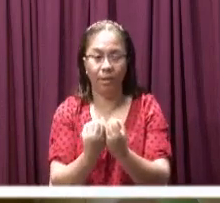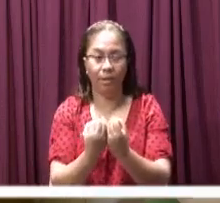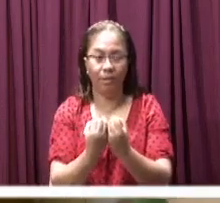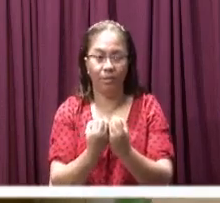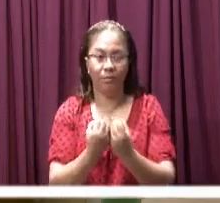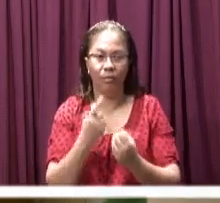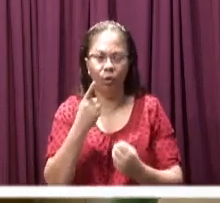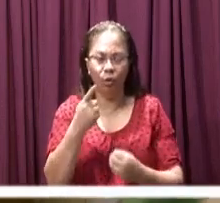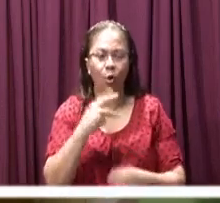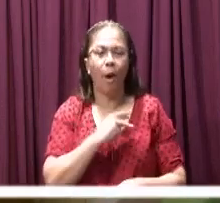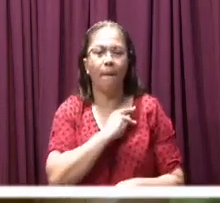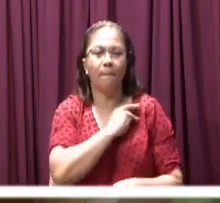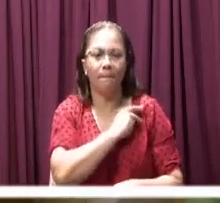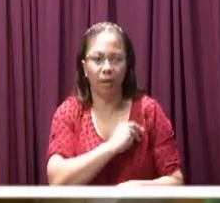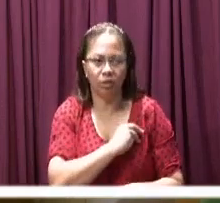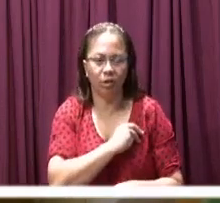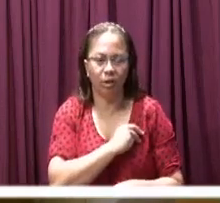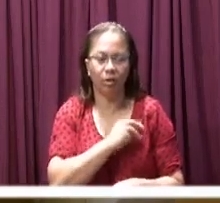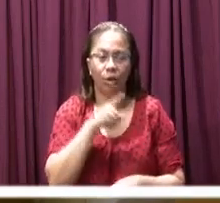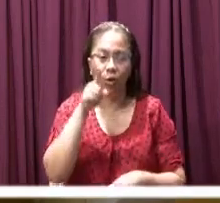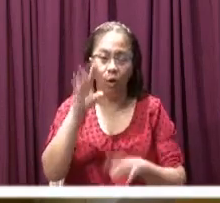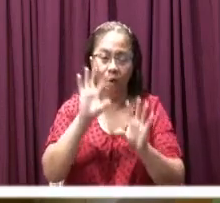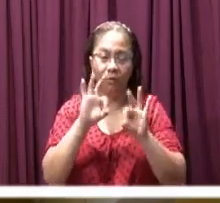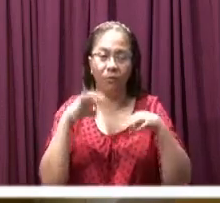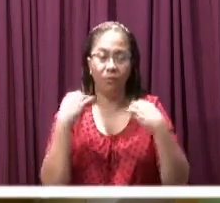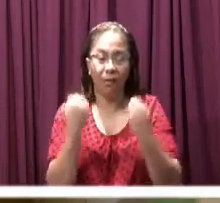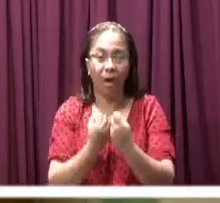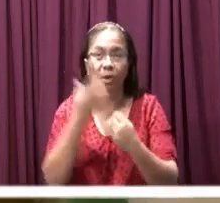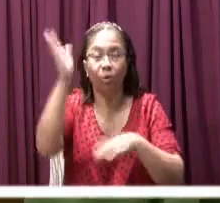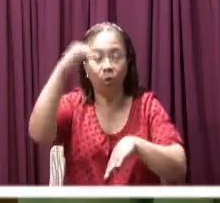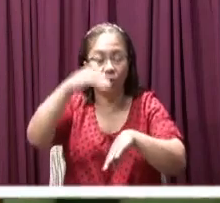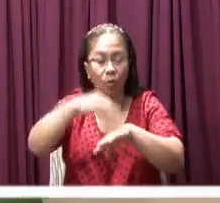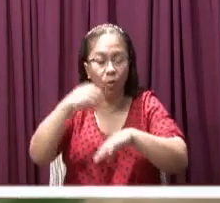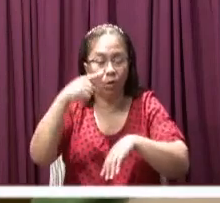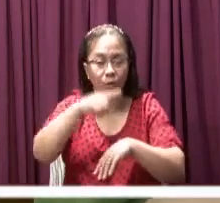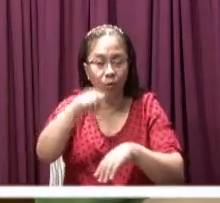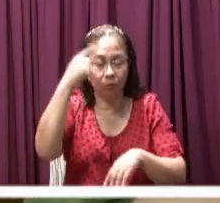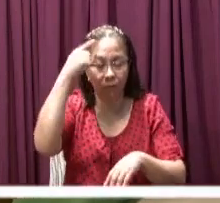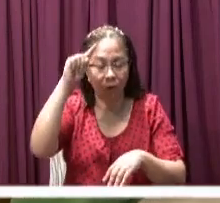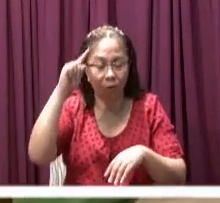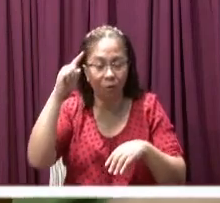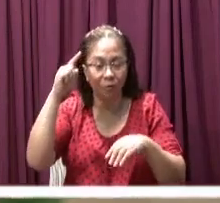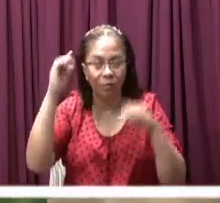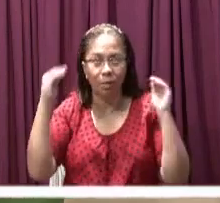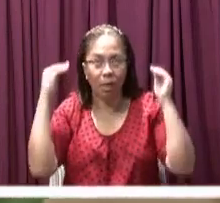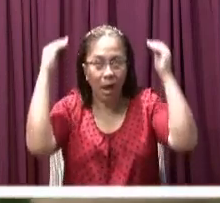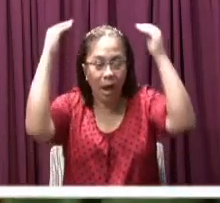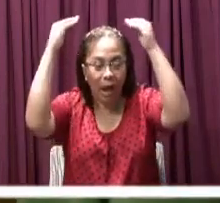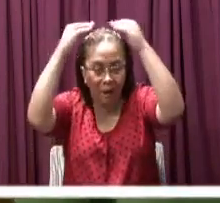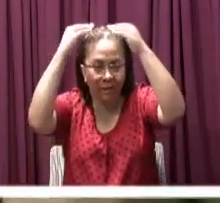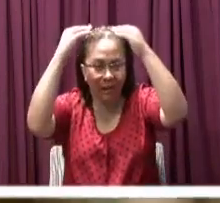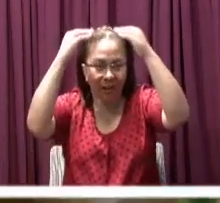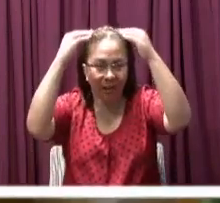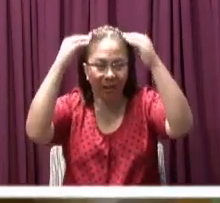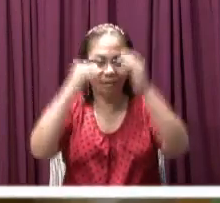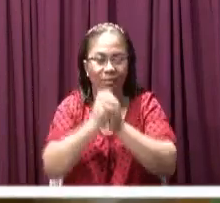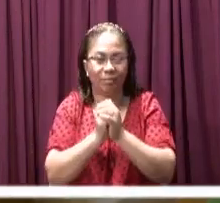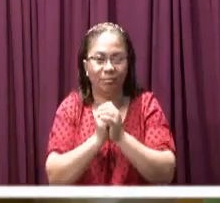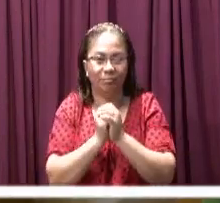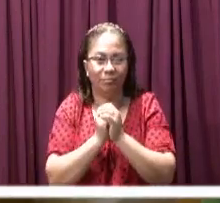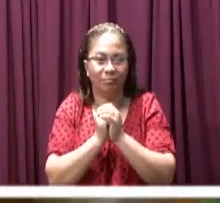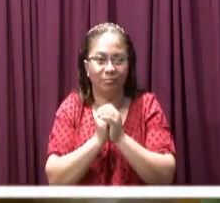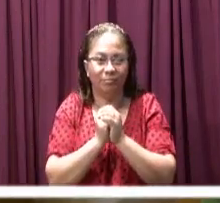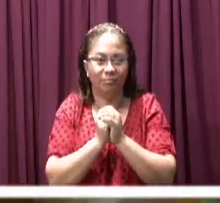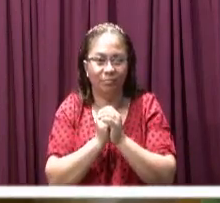are you missioned, but as a family, you are called into a hierarchy, because first is the universal